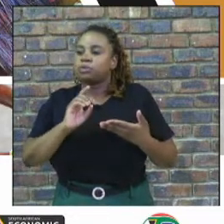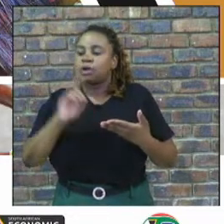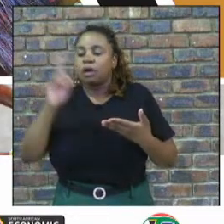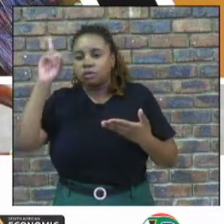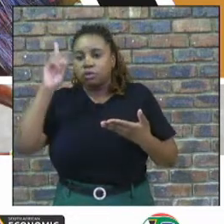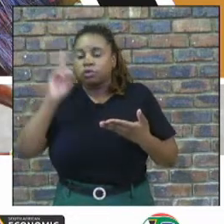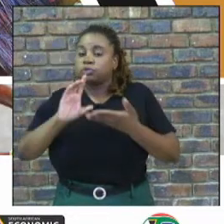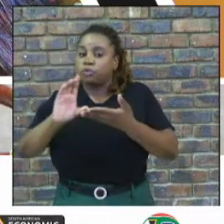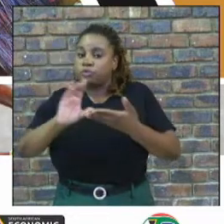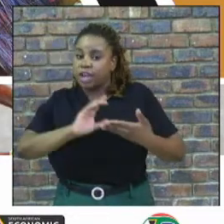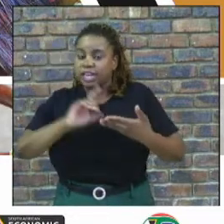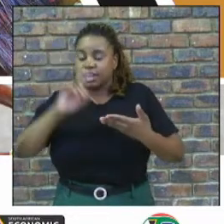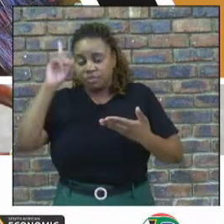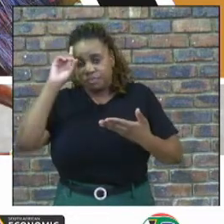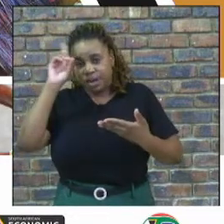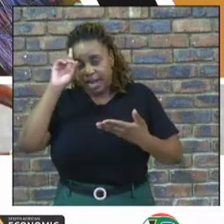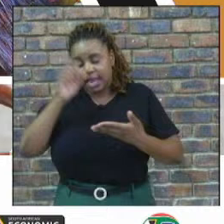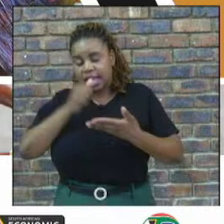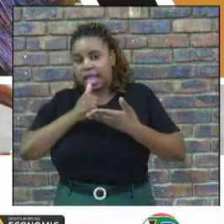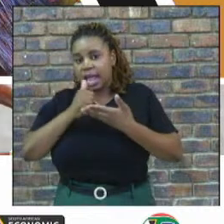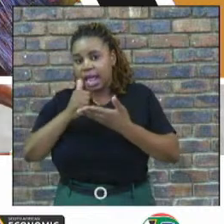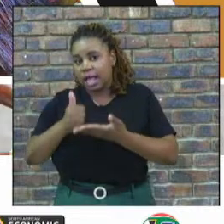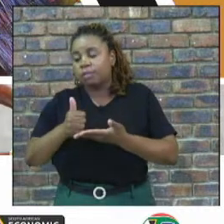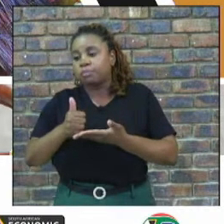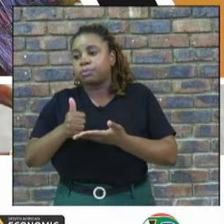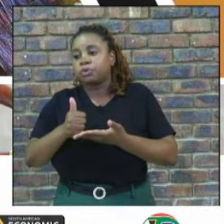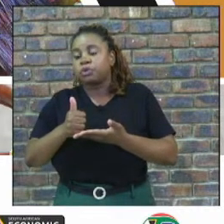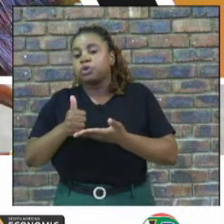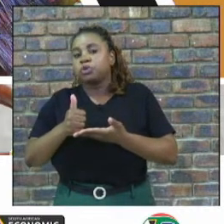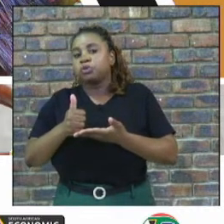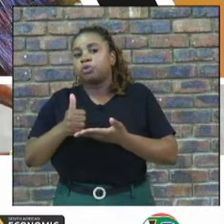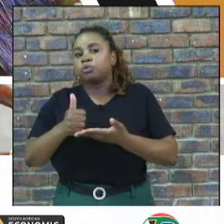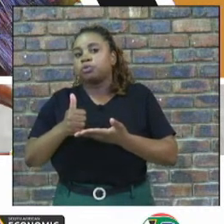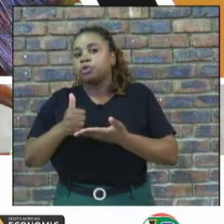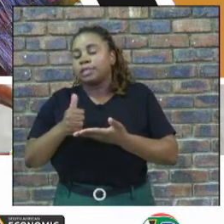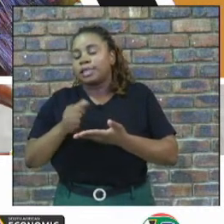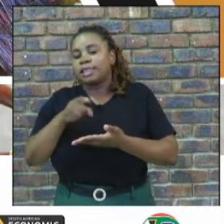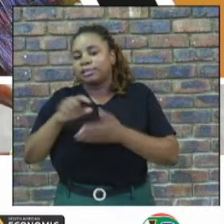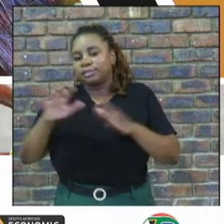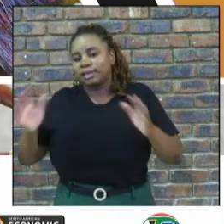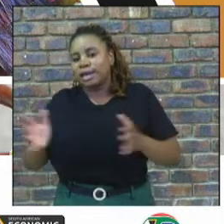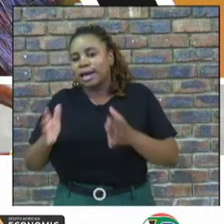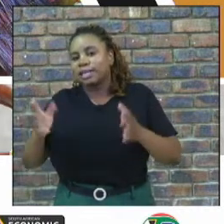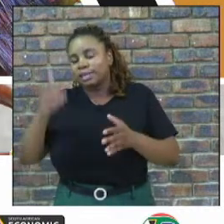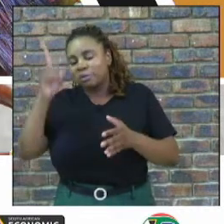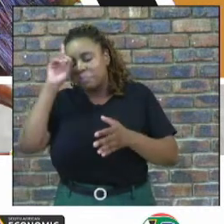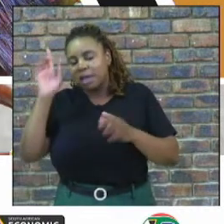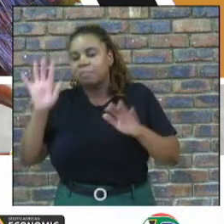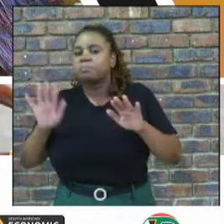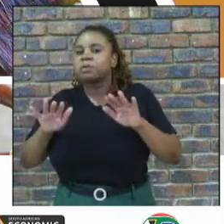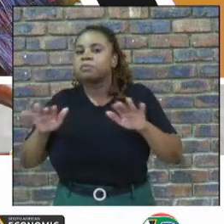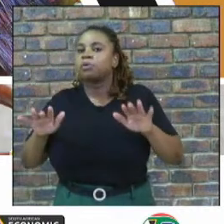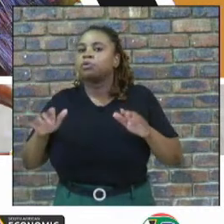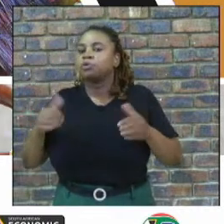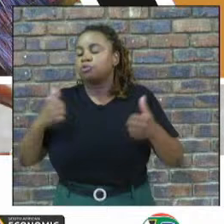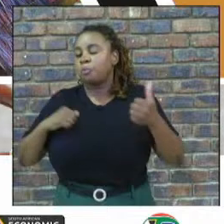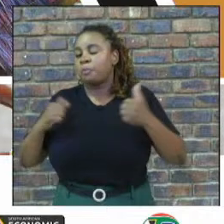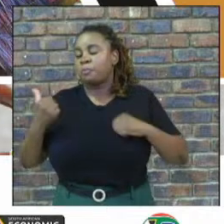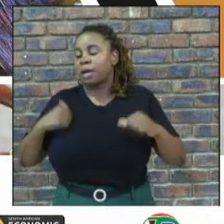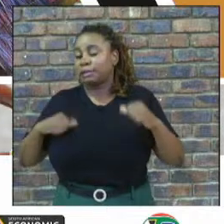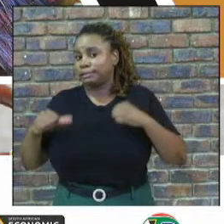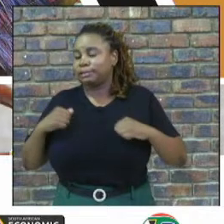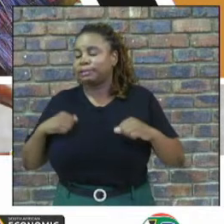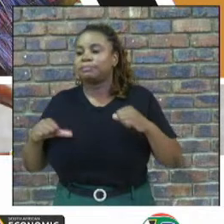people to participate in the oil and gas, in the mining of oil and gas. So there will be